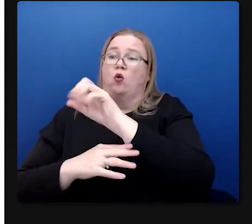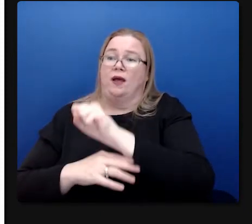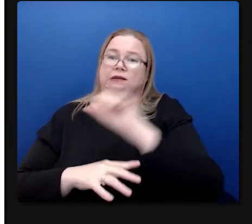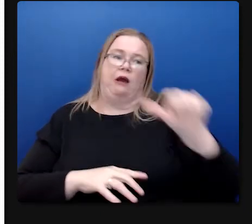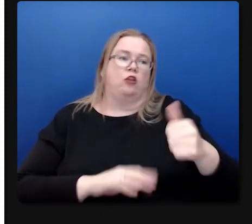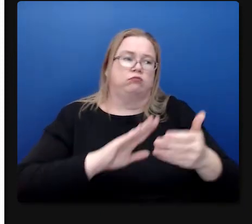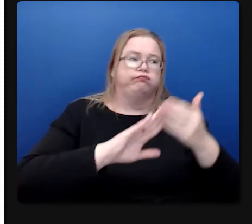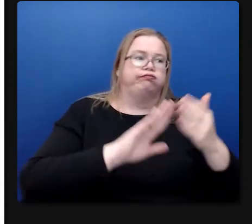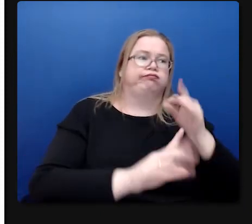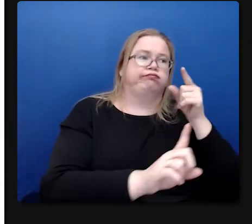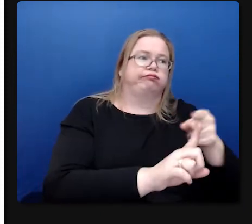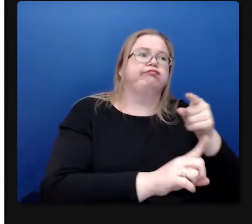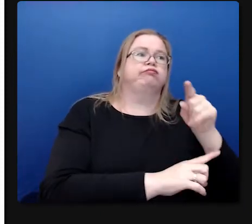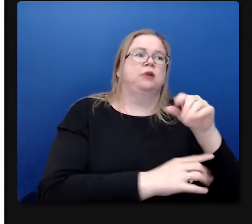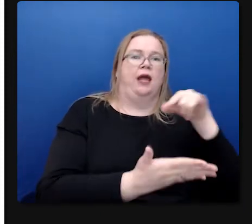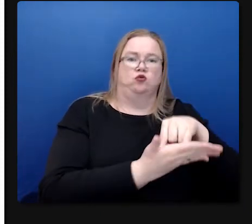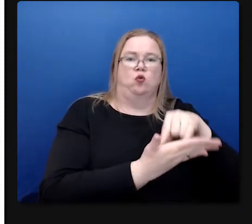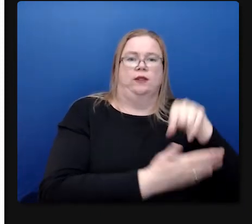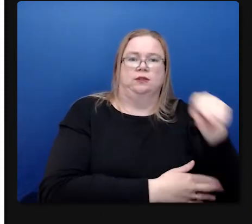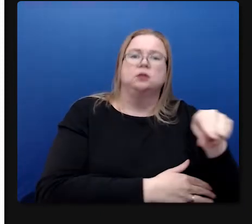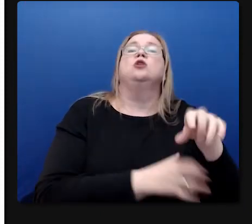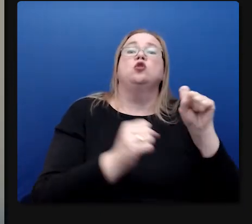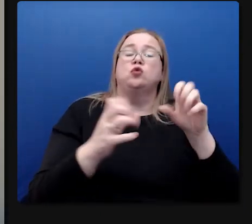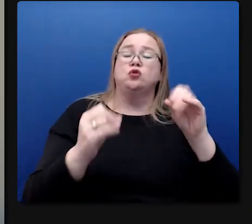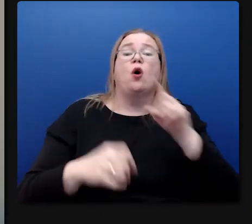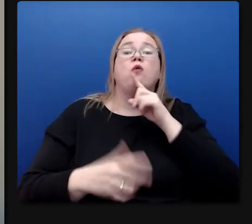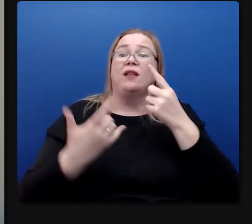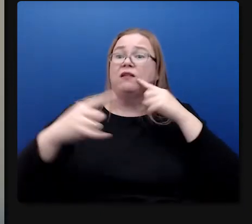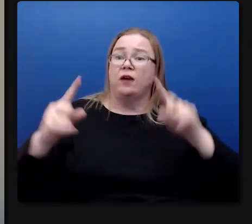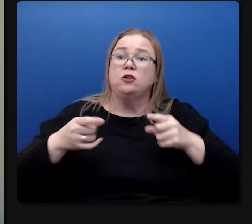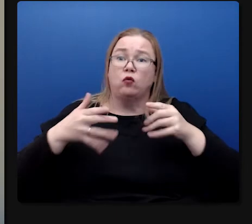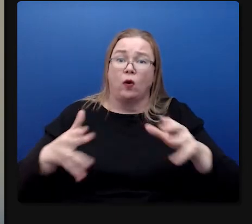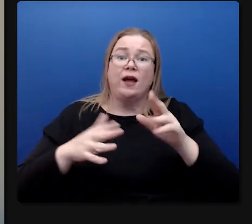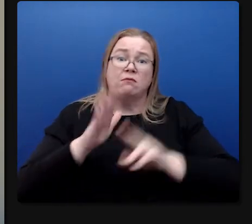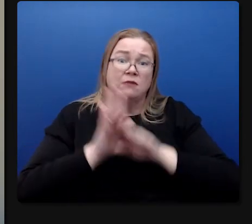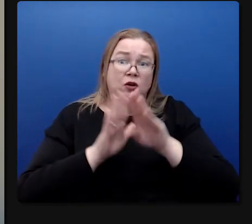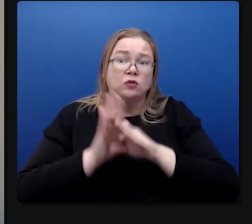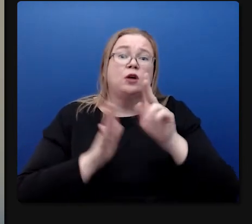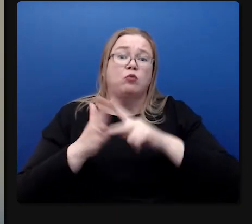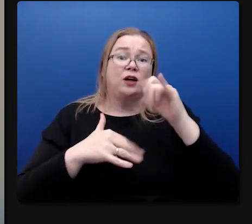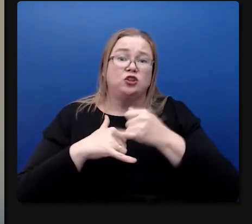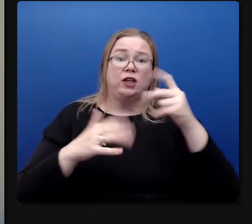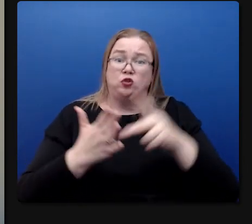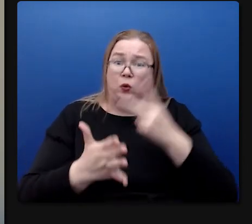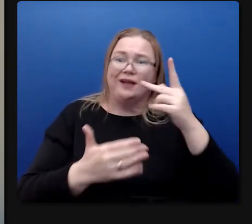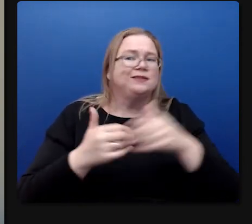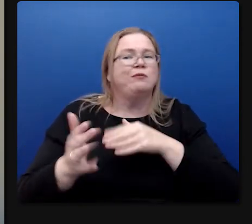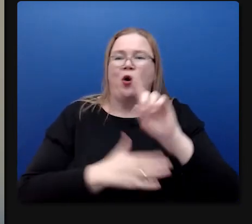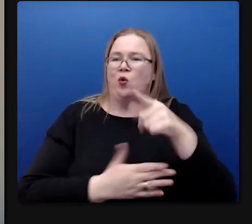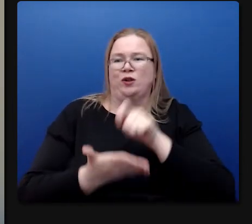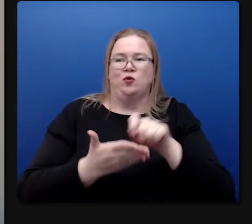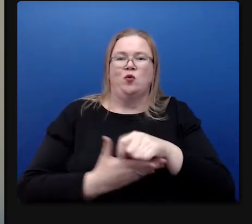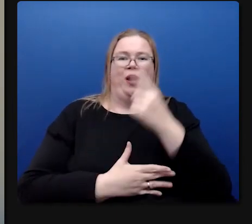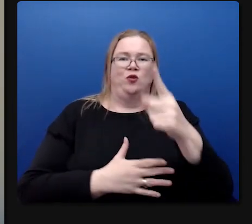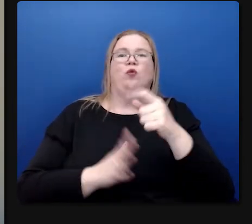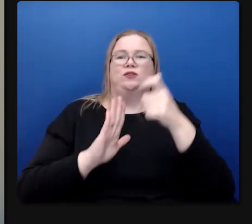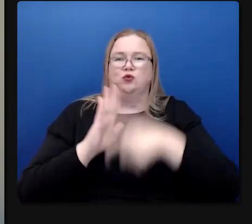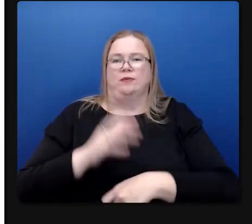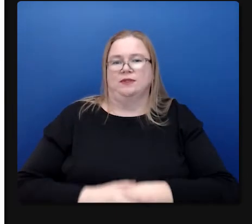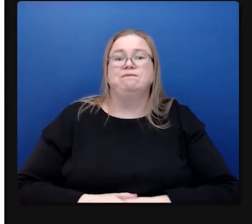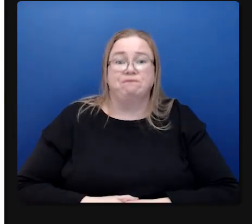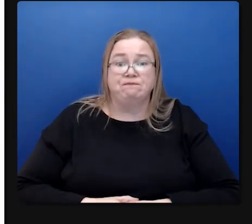of iOS and one of them with target platform is Android. So this is a really effective way to build our project twice despite only writing one